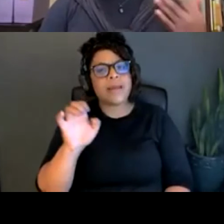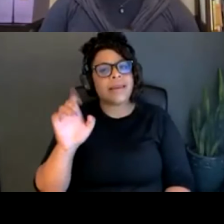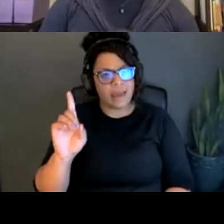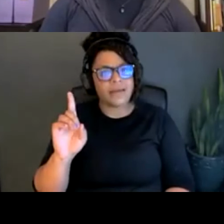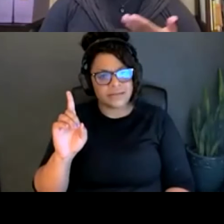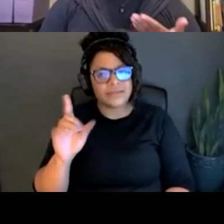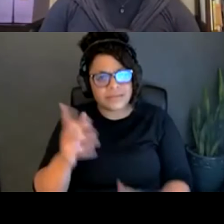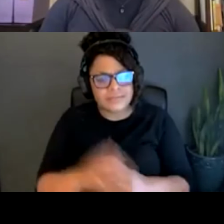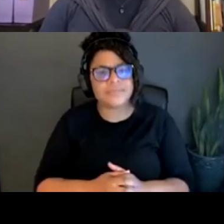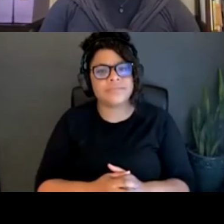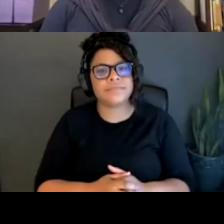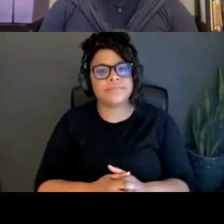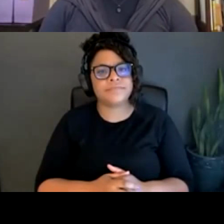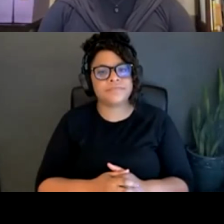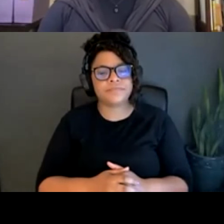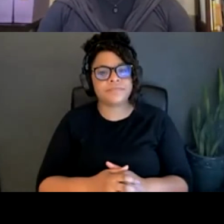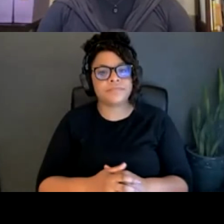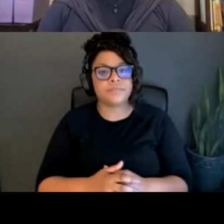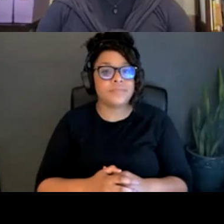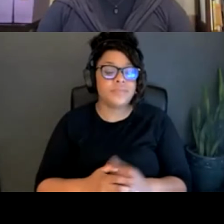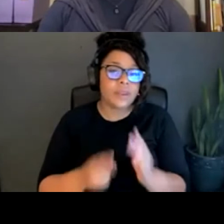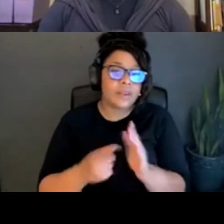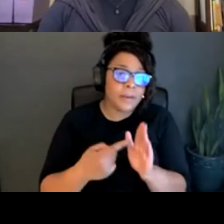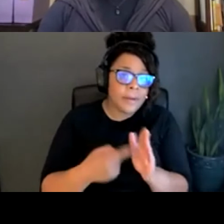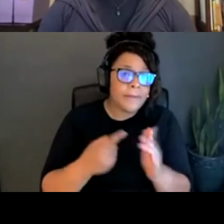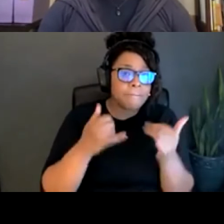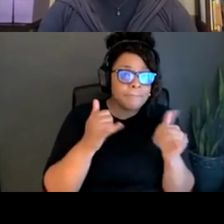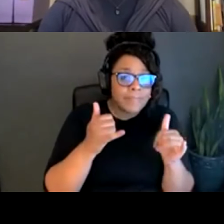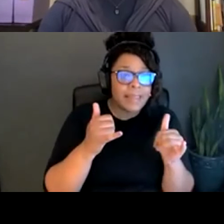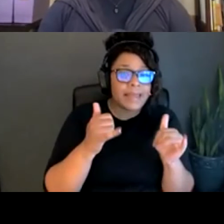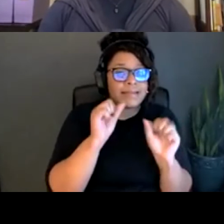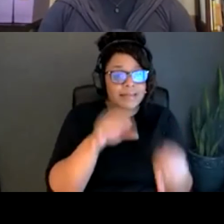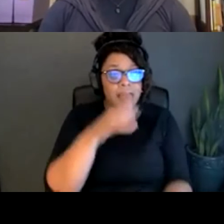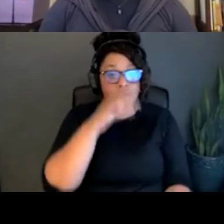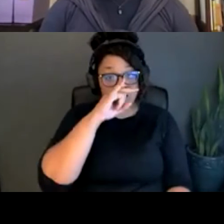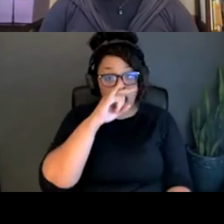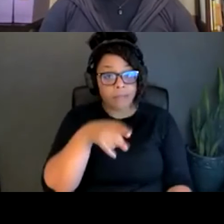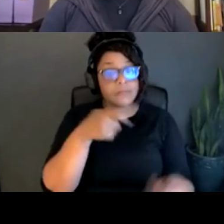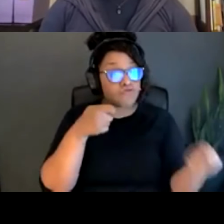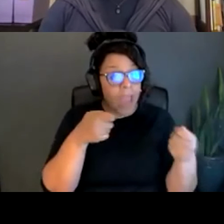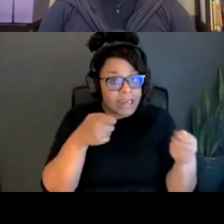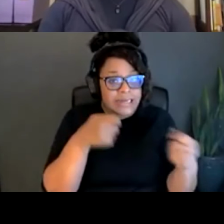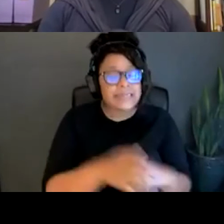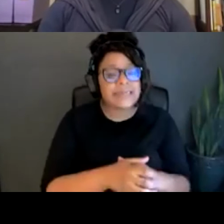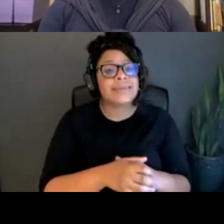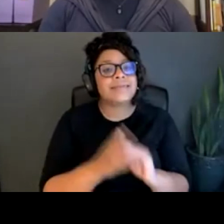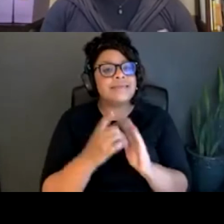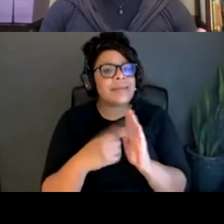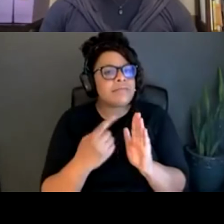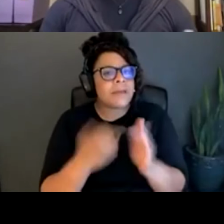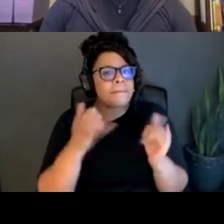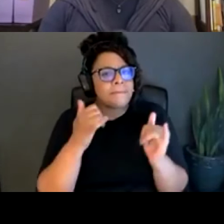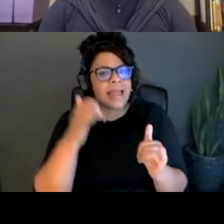come from. And sometimes play can be child-directed, and at other times it can be